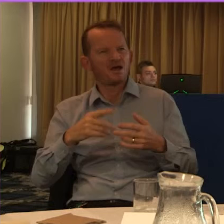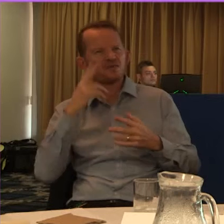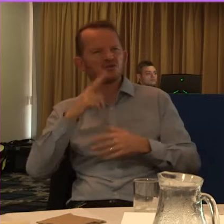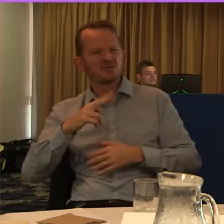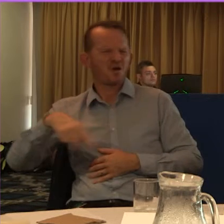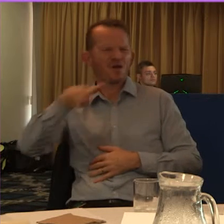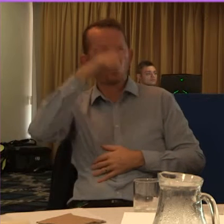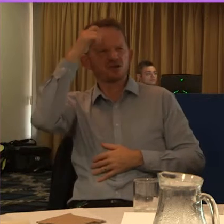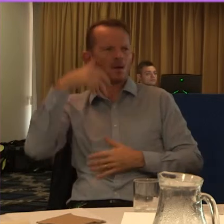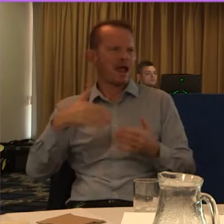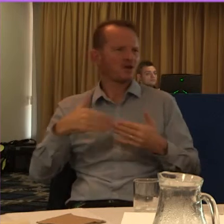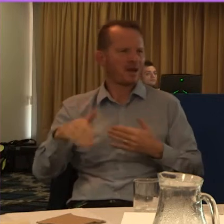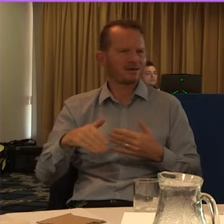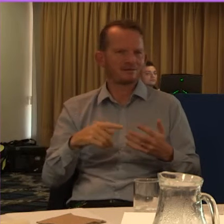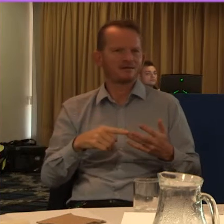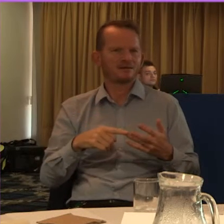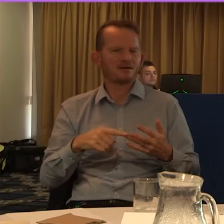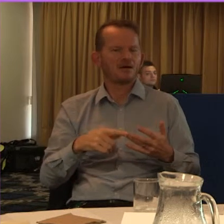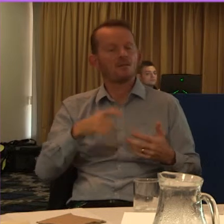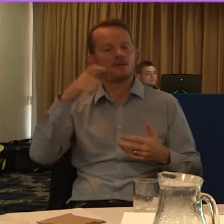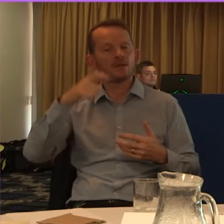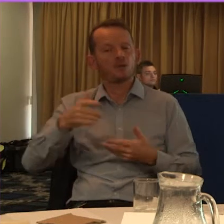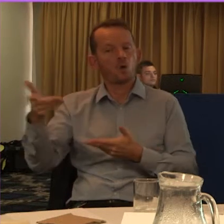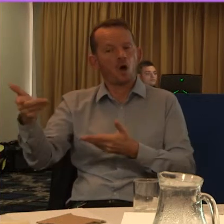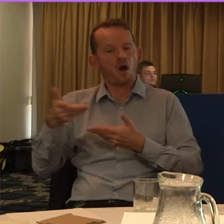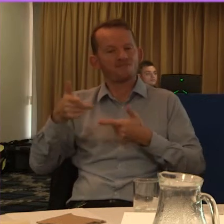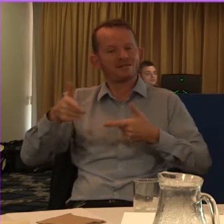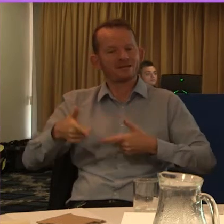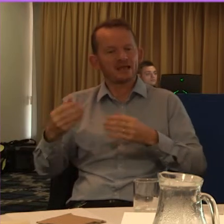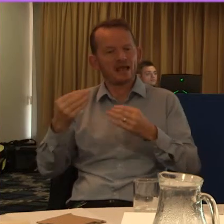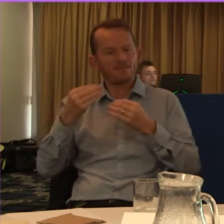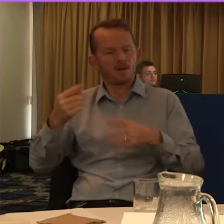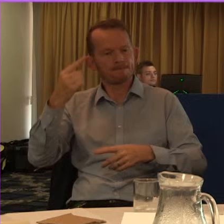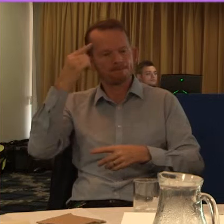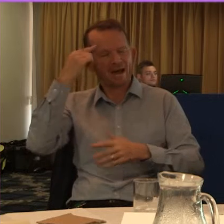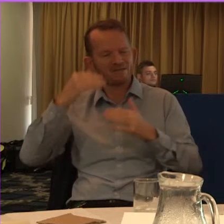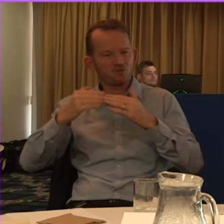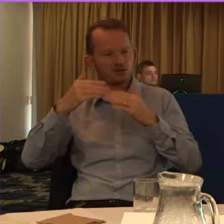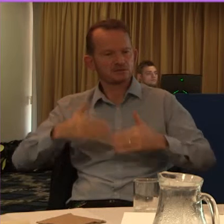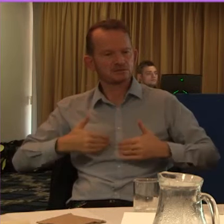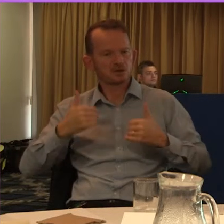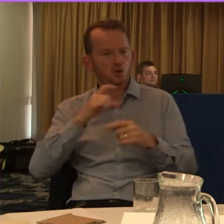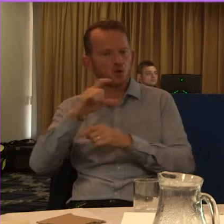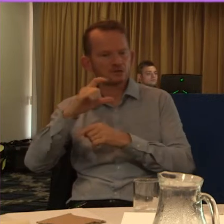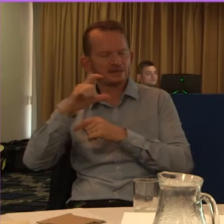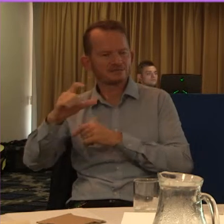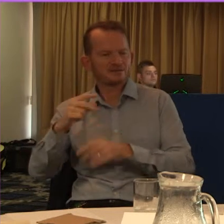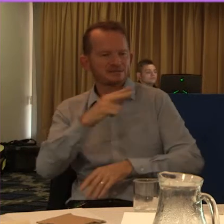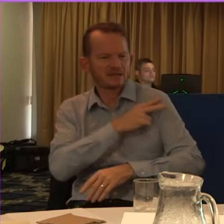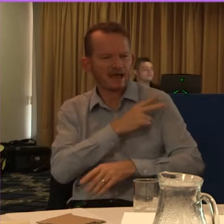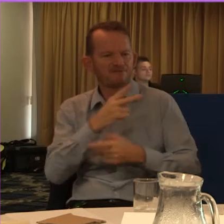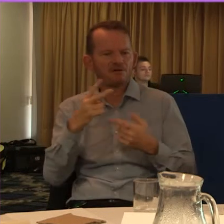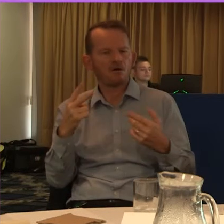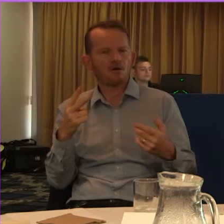anyway. And sometimes we're the ones who offer this type of input with mindfulness courses for staff, reflective